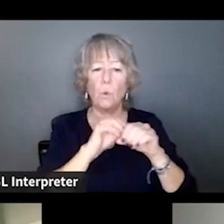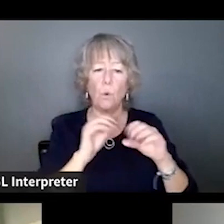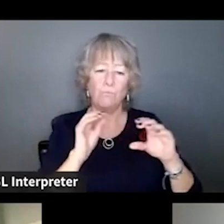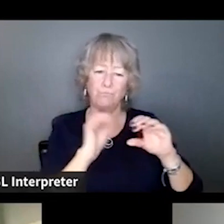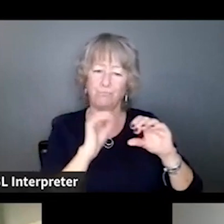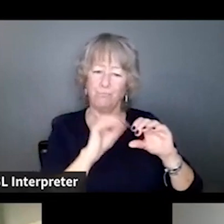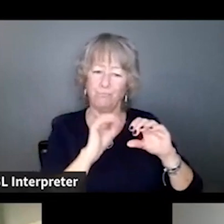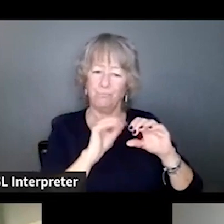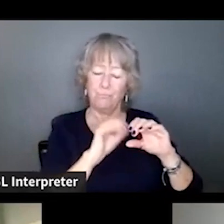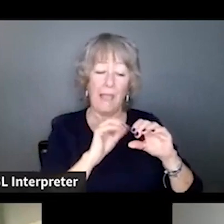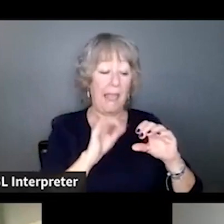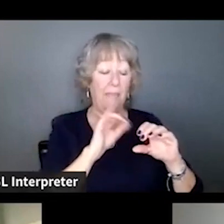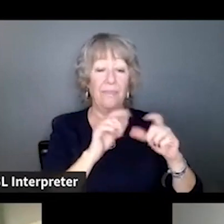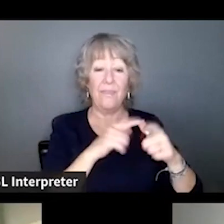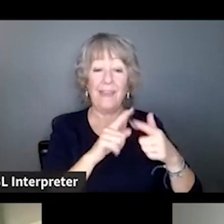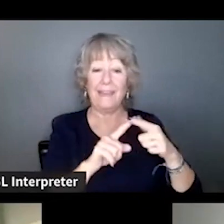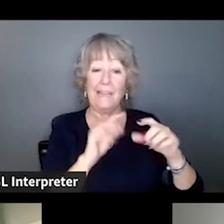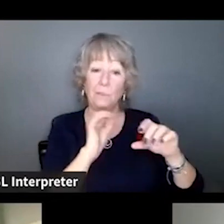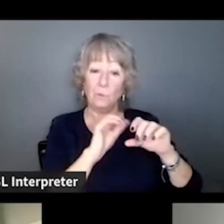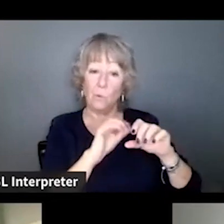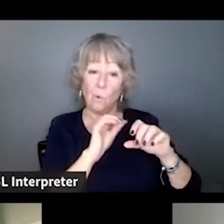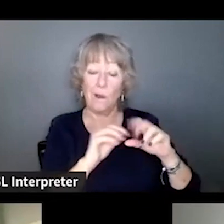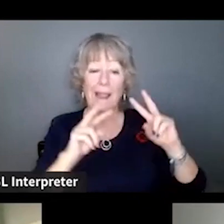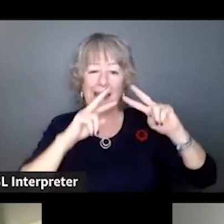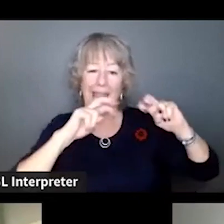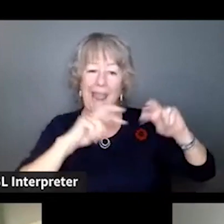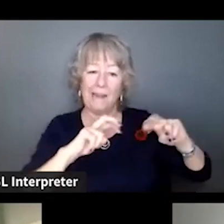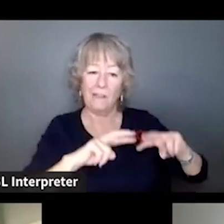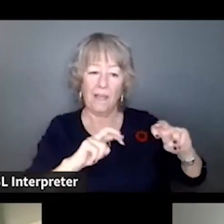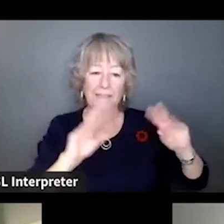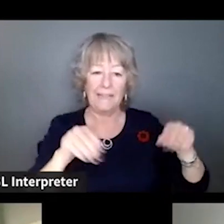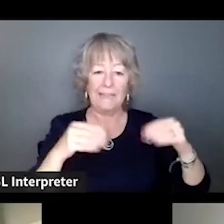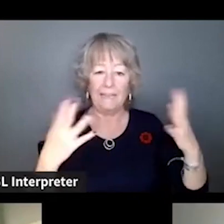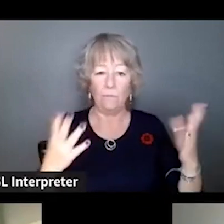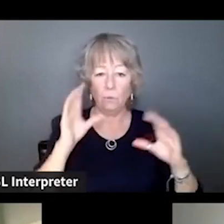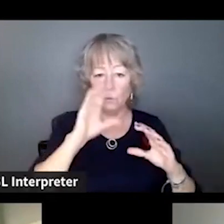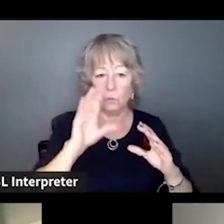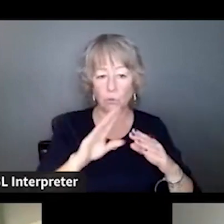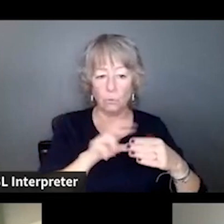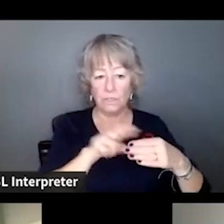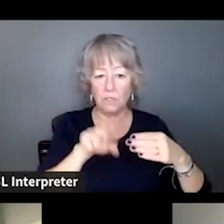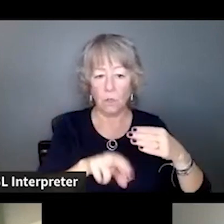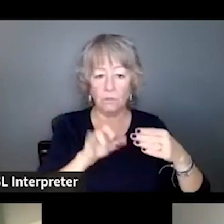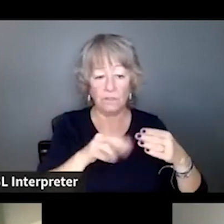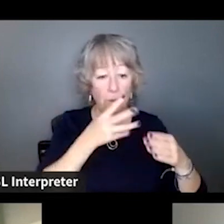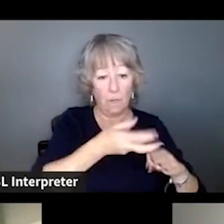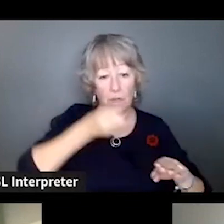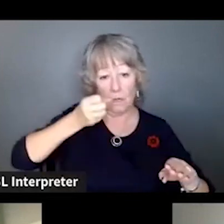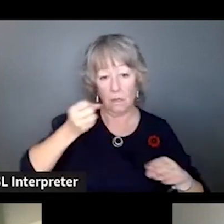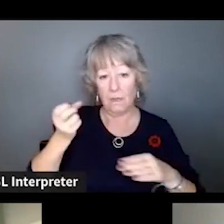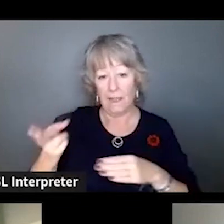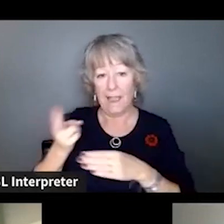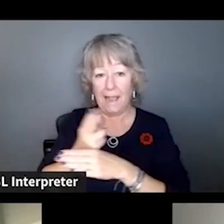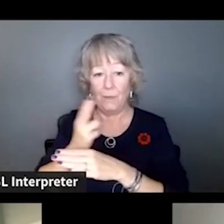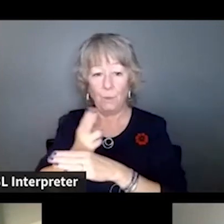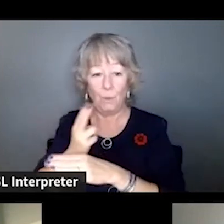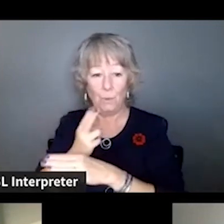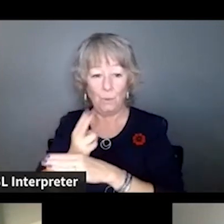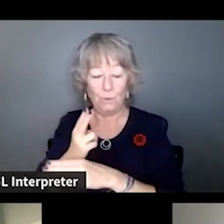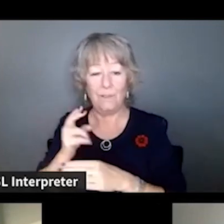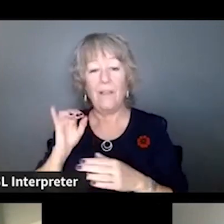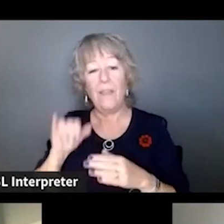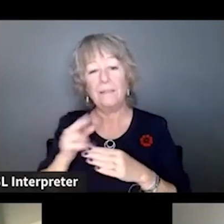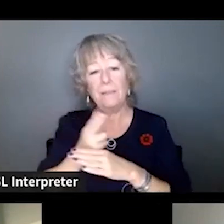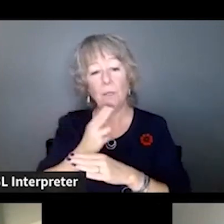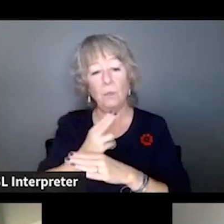analyze data and give you similarity search results, which is then being used, taken over, which is then being